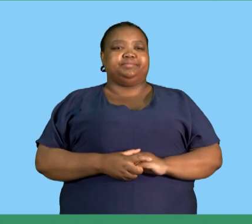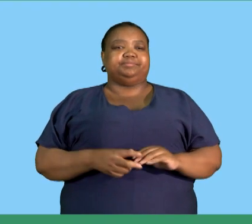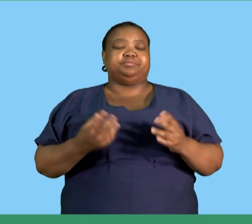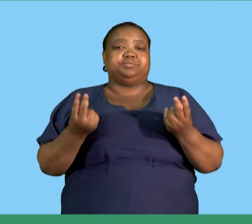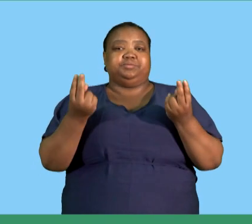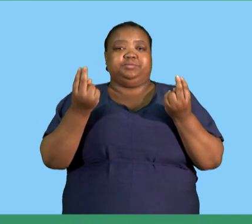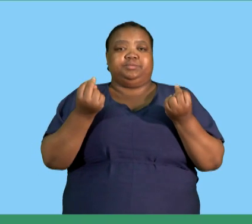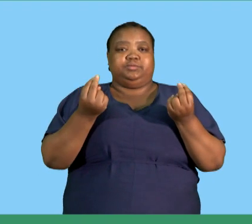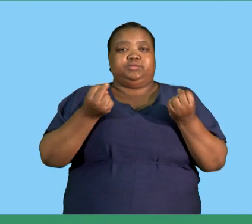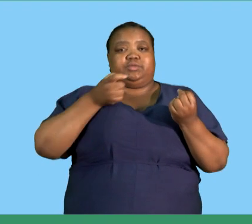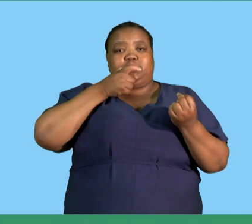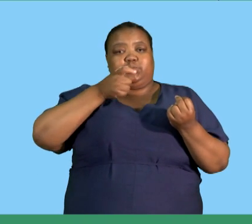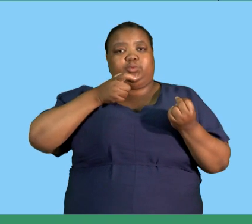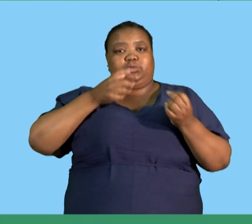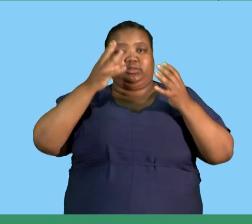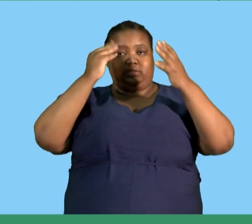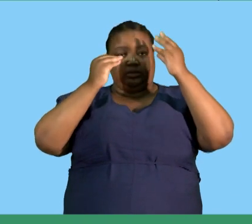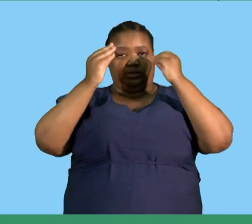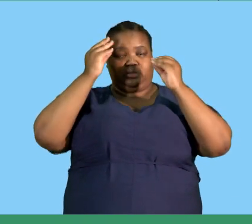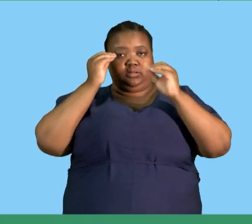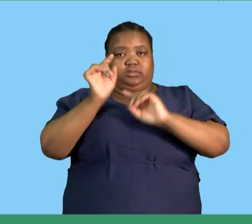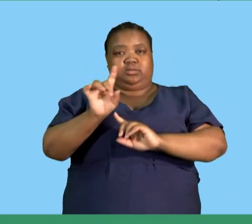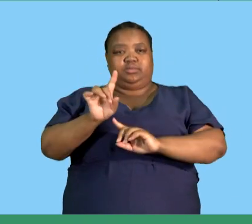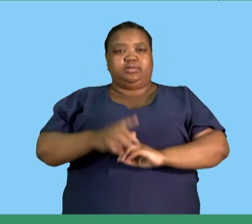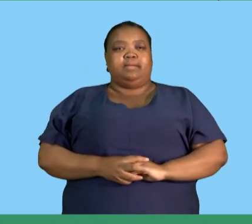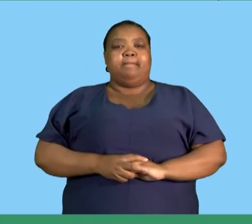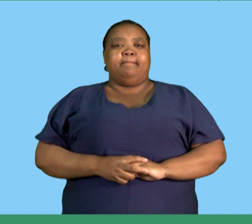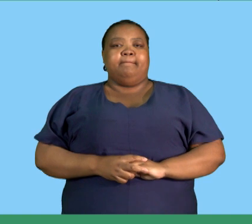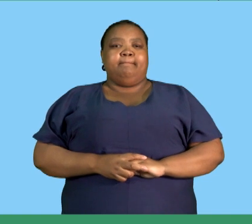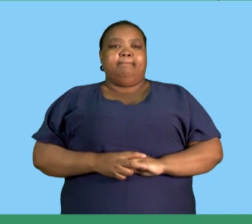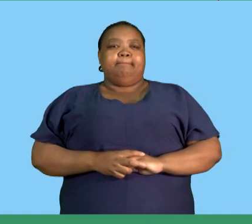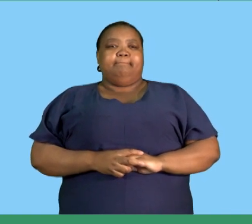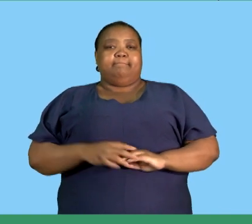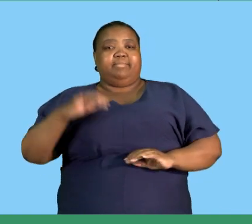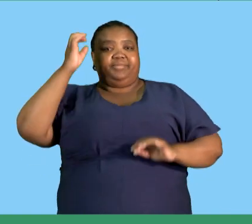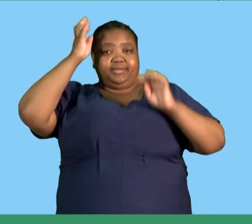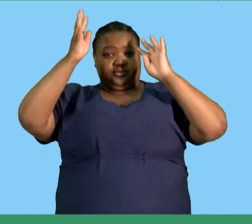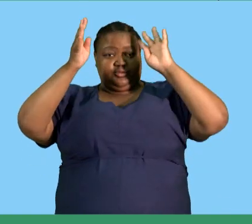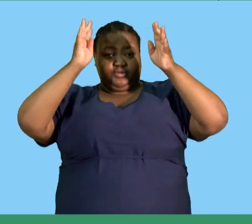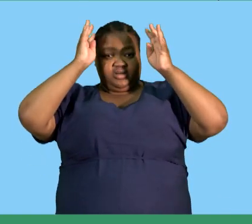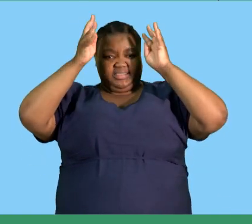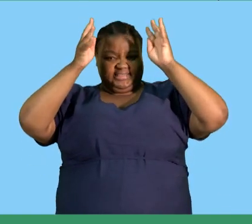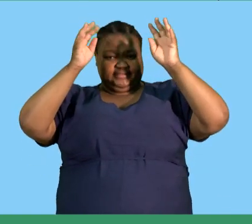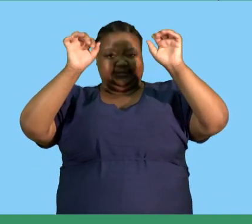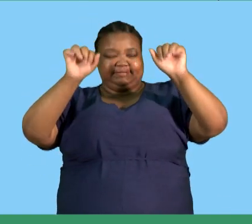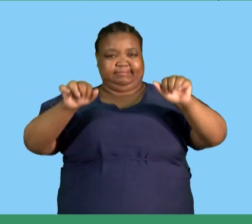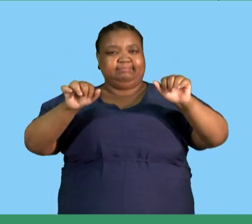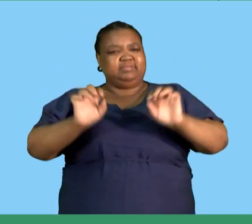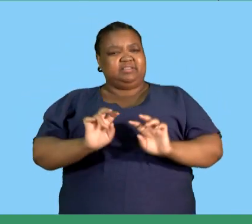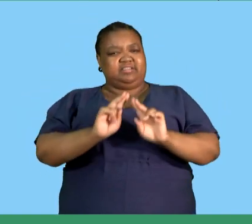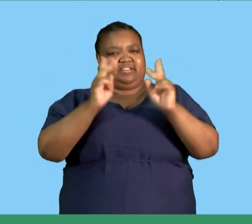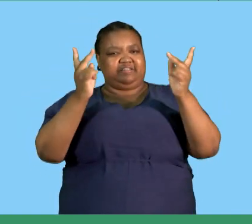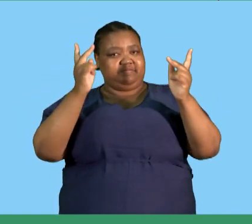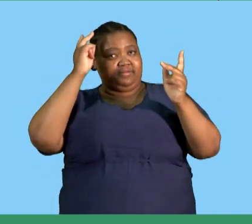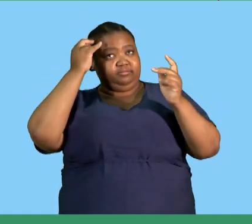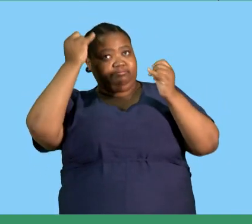Right, let's move on. Right, these are the new words that we're going to come across as we are busy with the content.